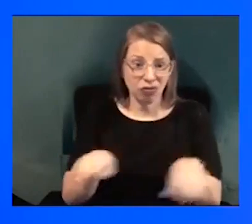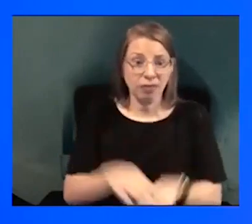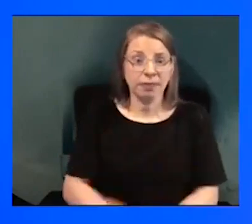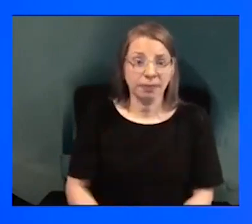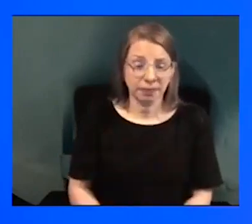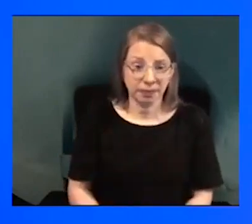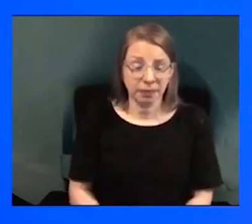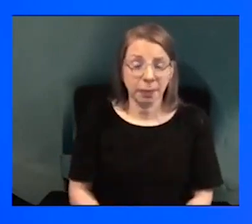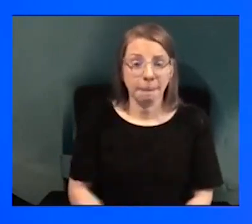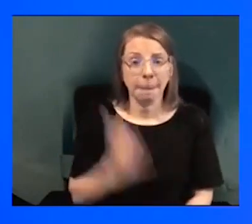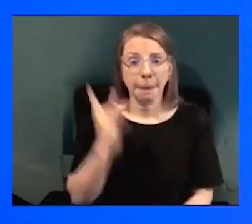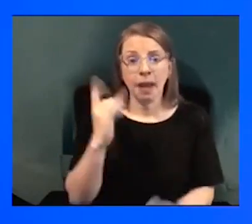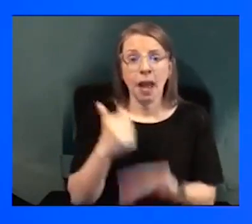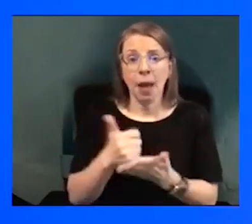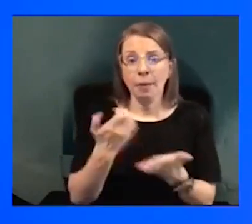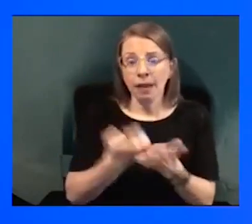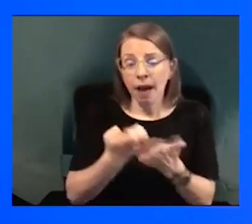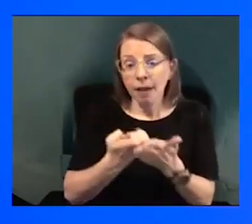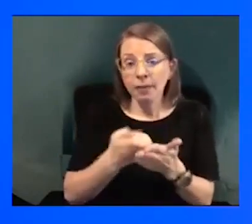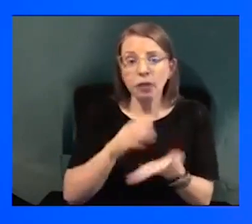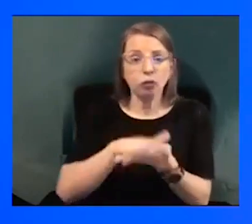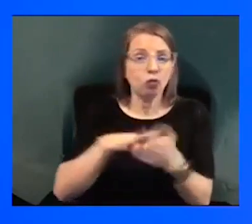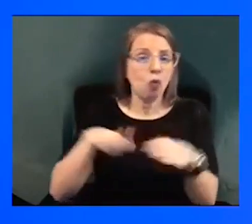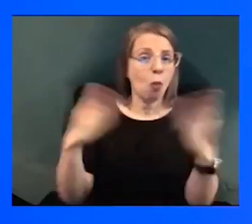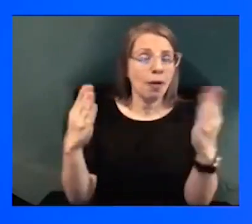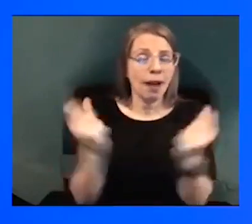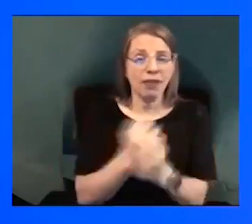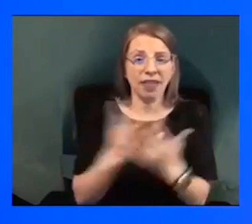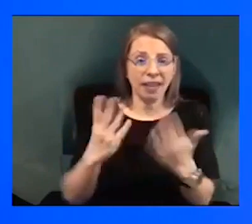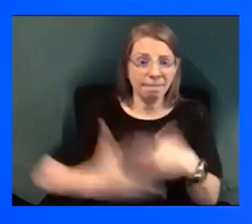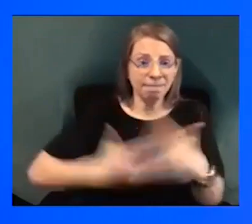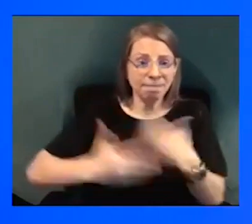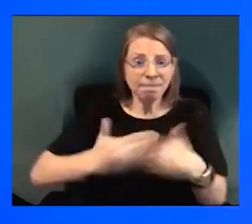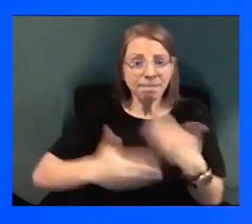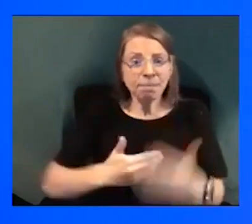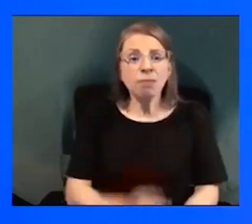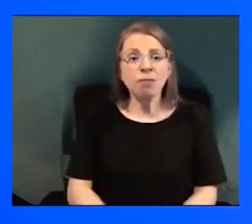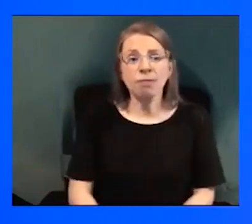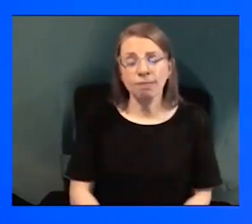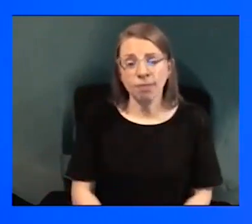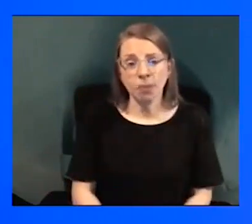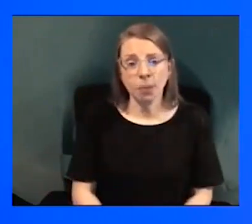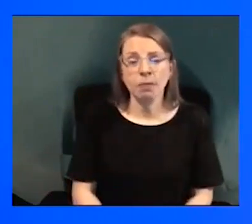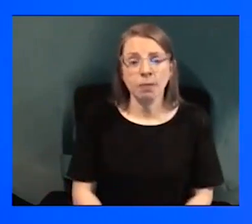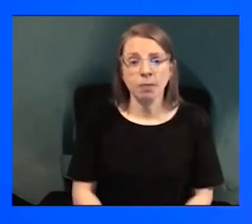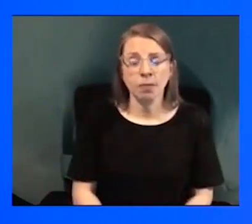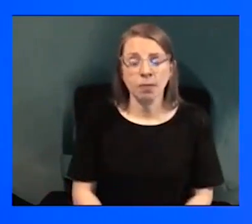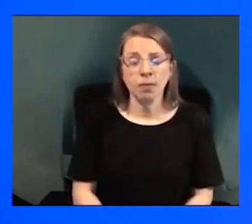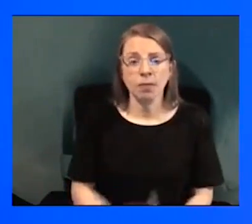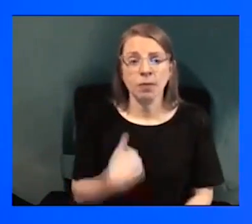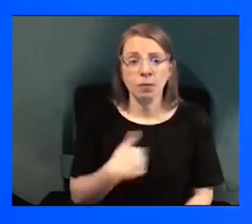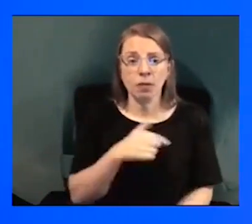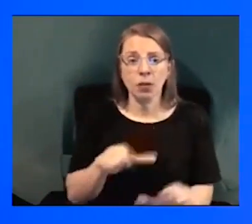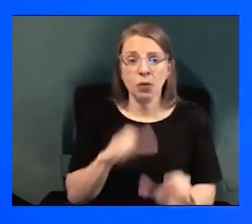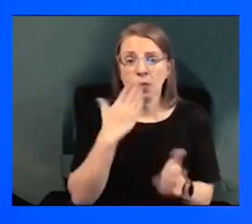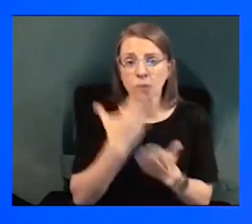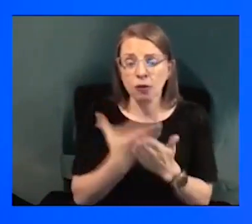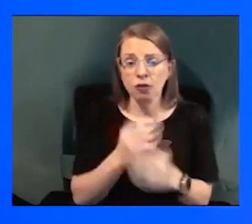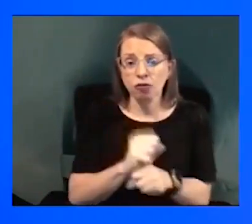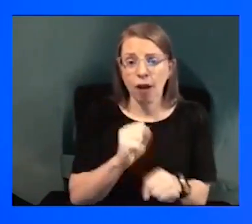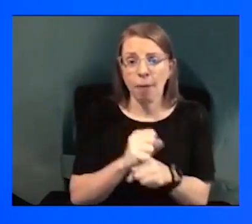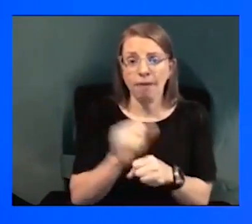economy, the schools open, all of that going, just as we have started. doing a pretty good job of it, but still need to get